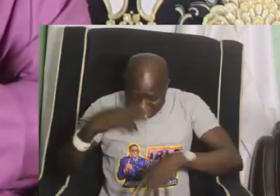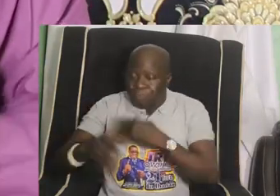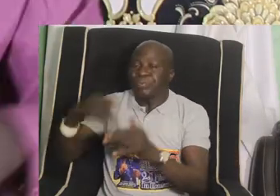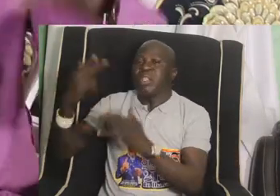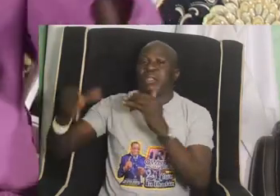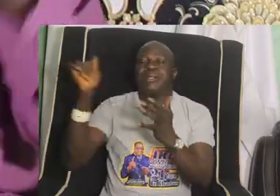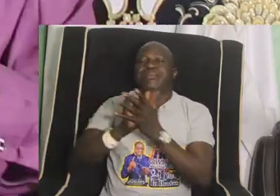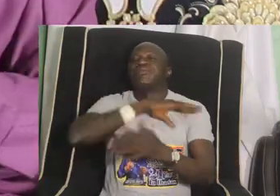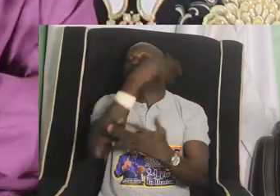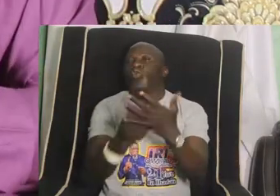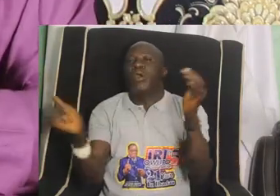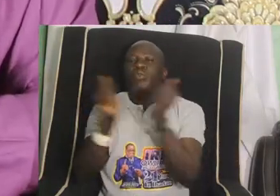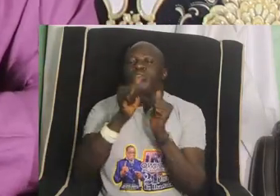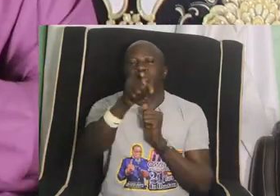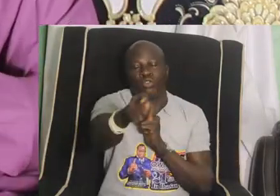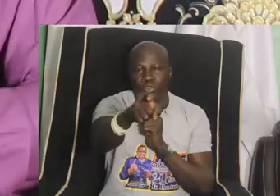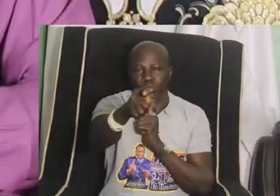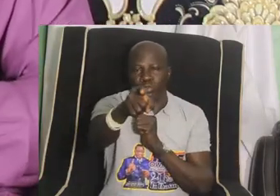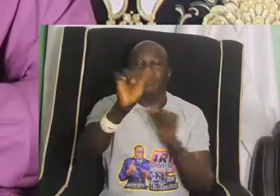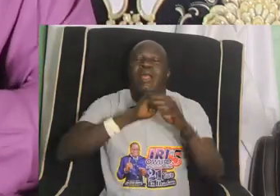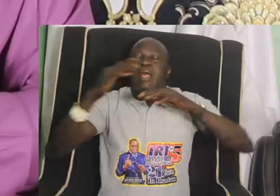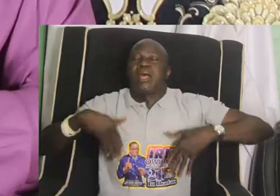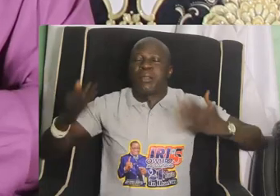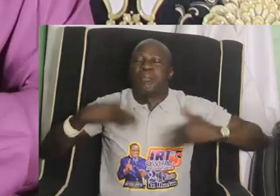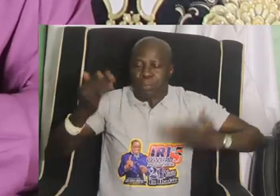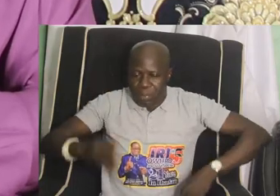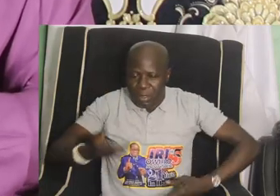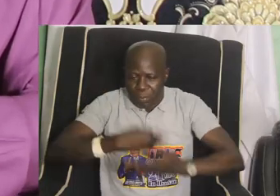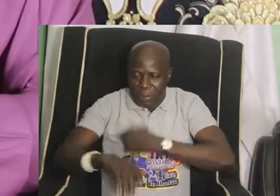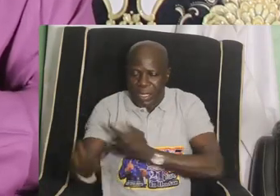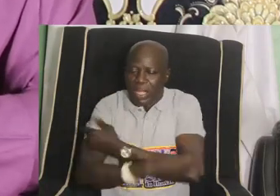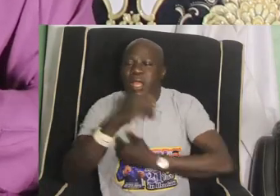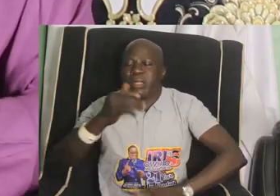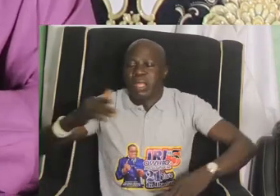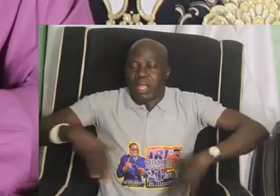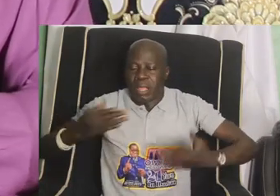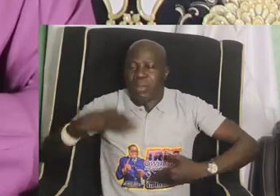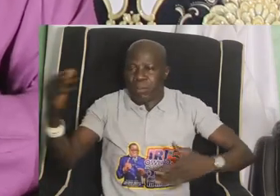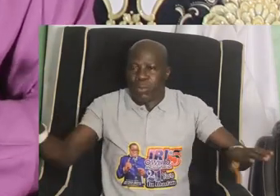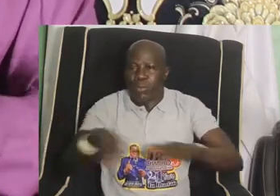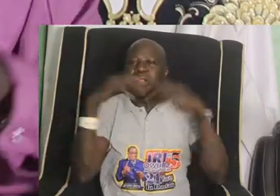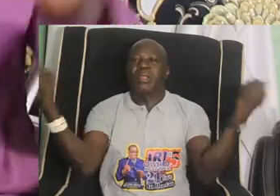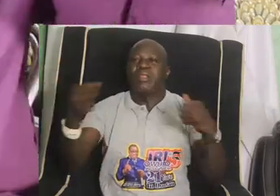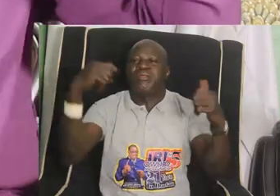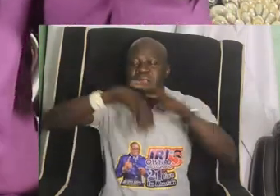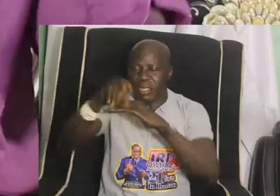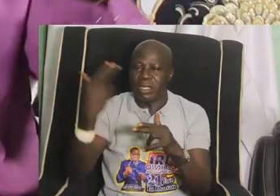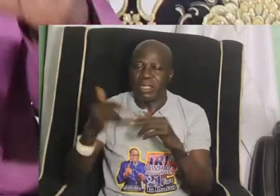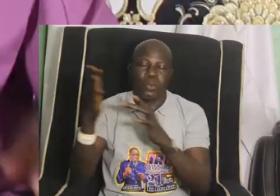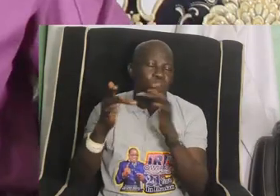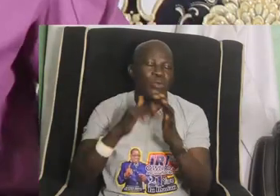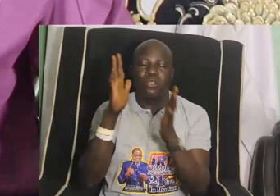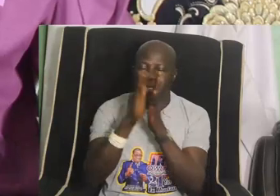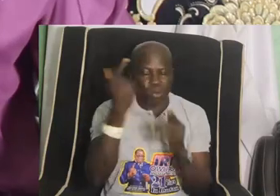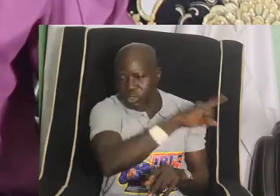rejoice always. You are the darafun. God is well with you. Happy birthday. Echo your joy be. Happy wedding anniversary. To quiet Igbeyawo. I